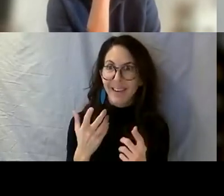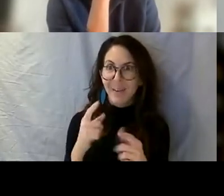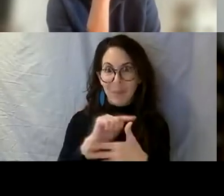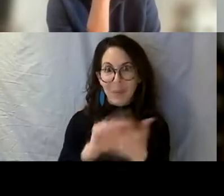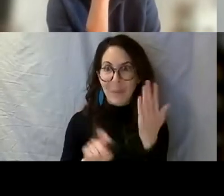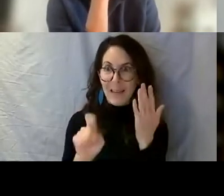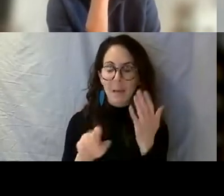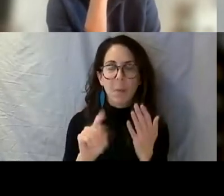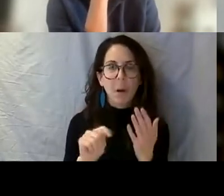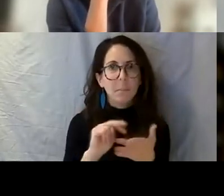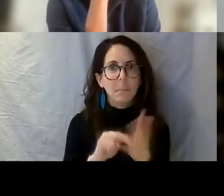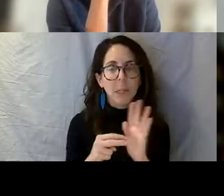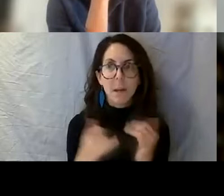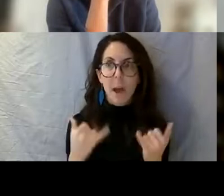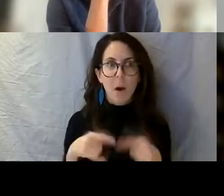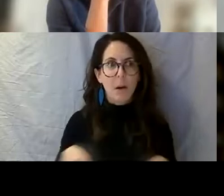we're almost at a phase where